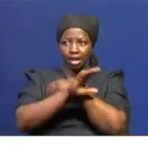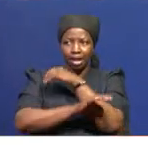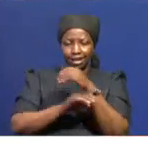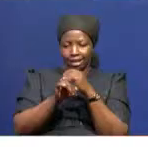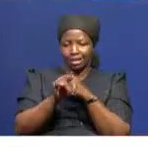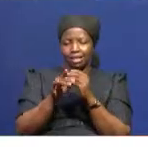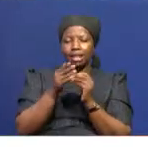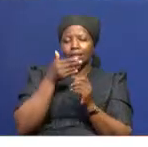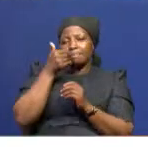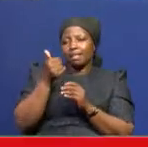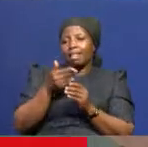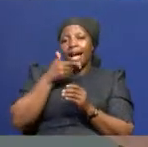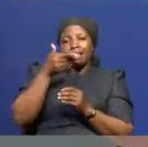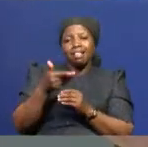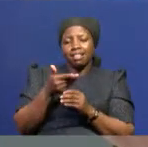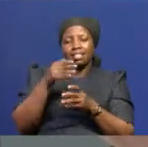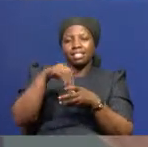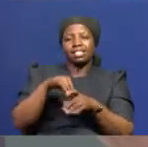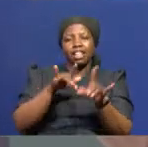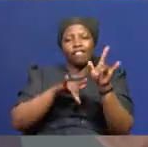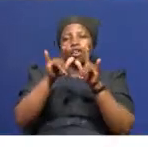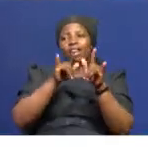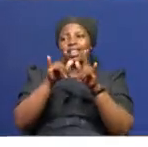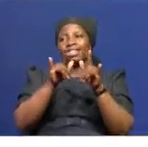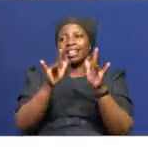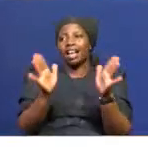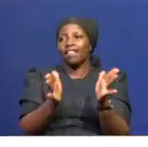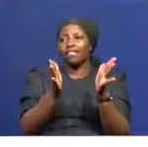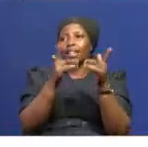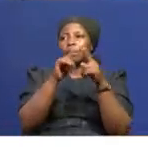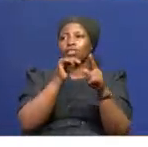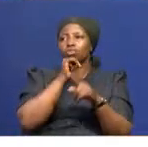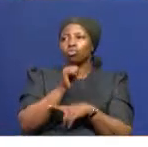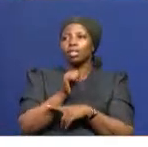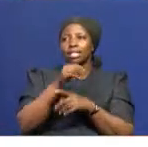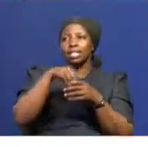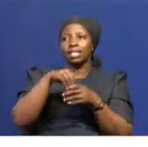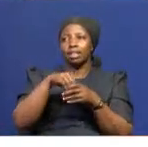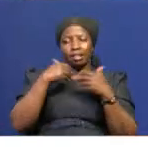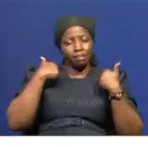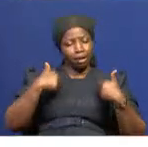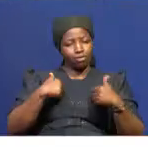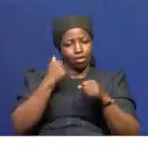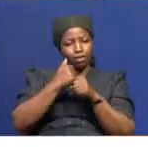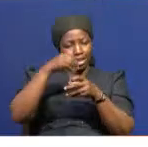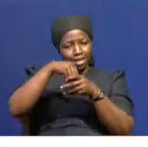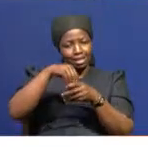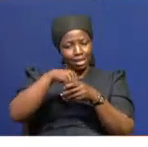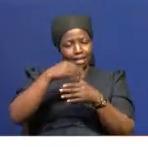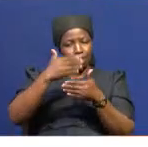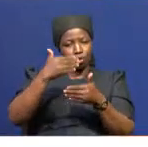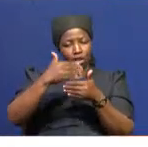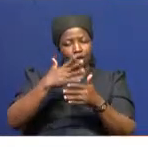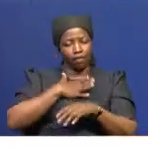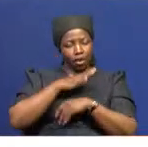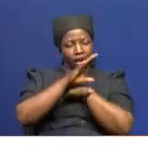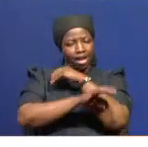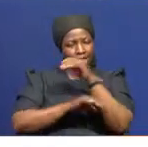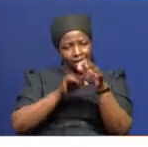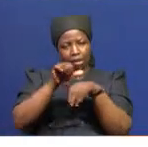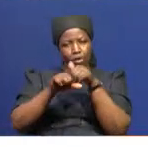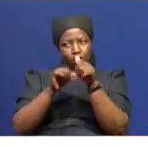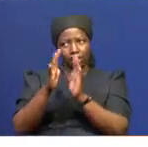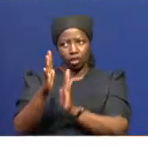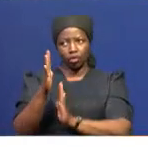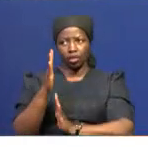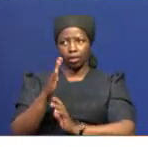through foreign affairs, not internal issues. I'm confined within the boundaries of our country insofar as issues of security